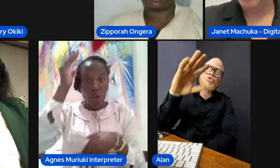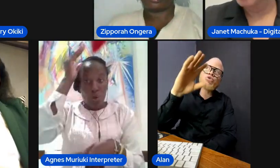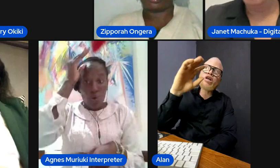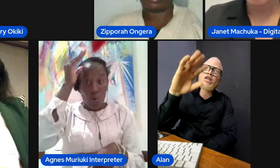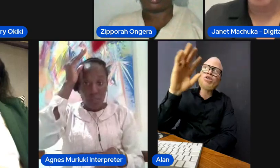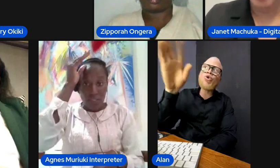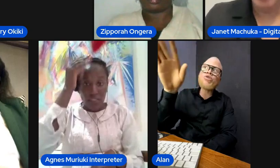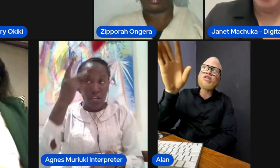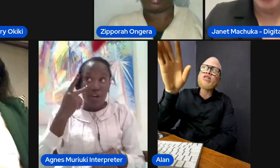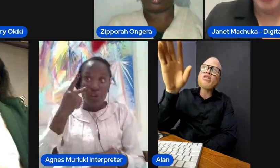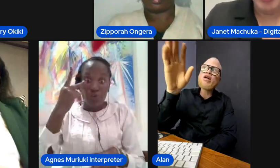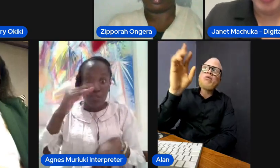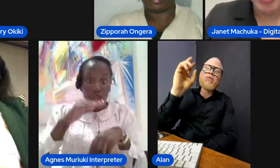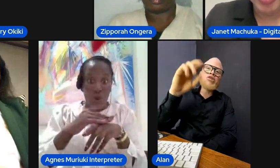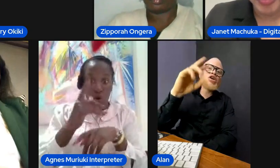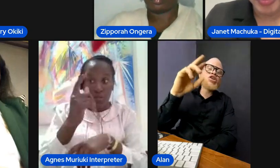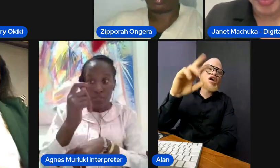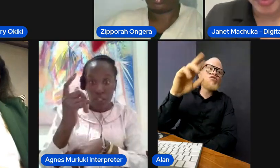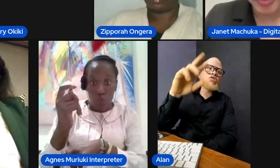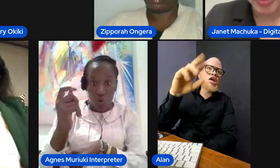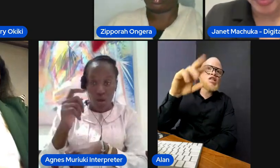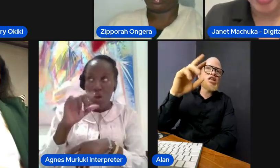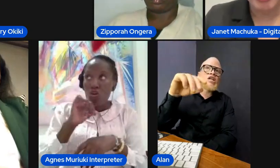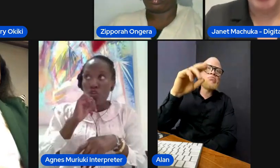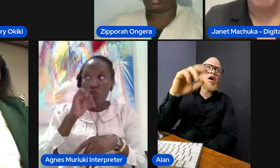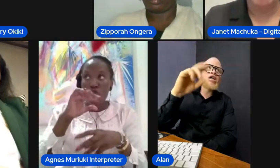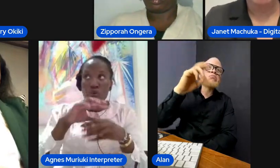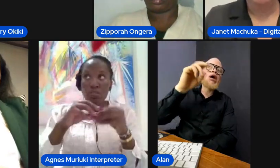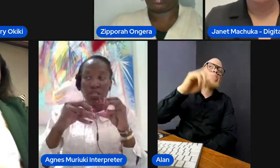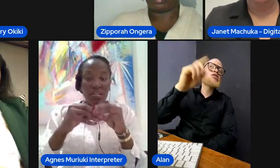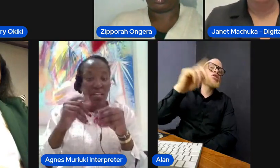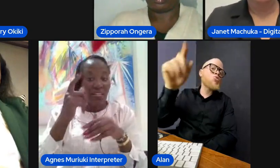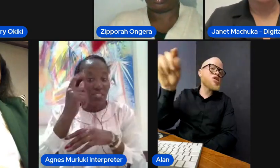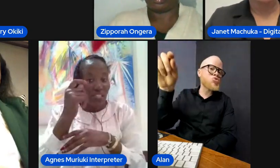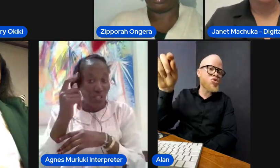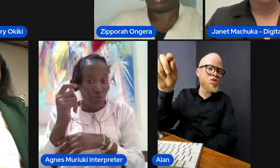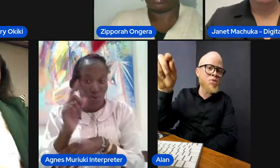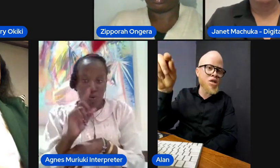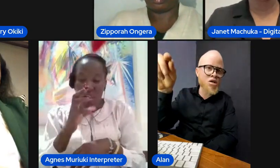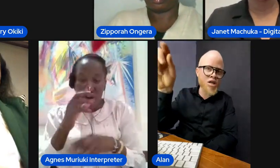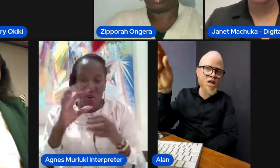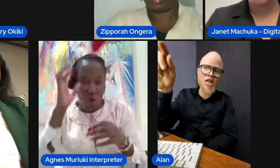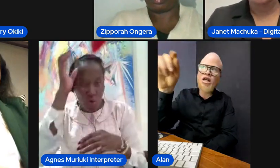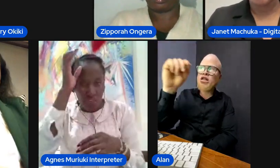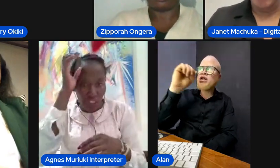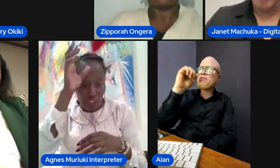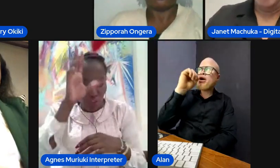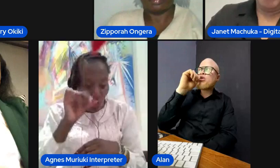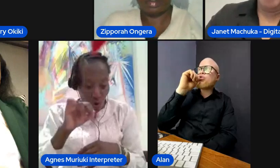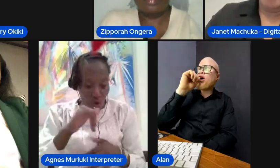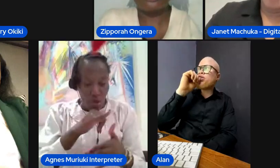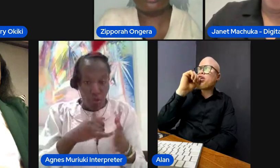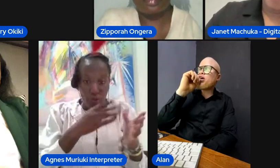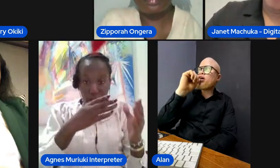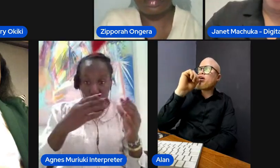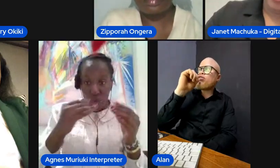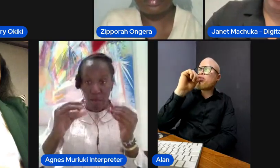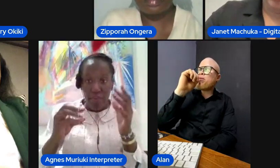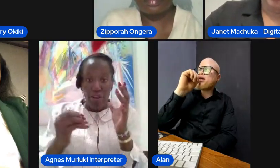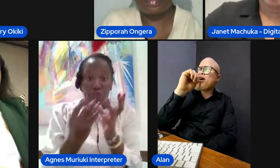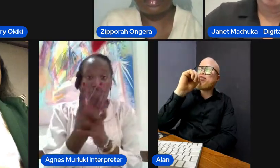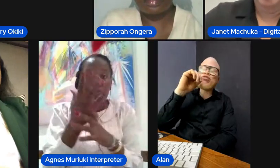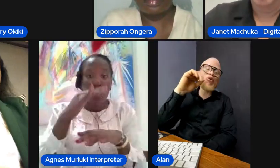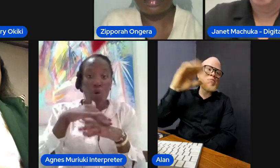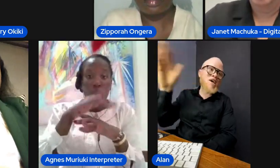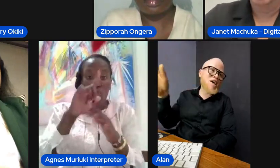person does not create content, but they thrive on the internet by repurposing what has already been created. So I think if